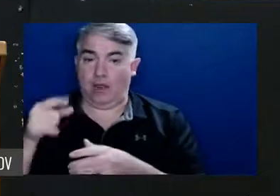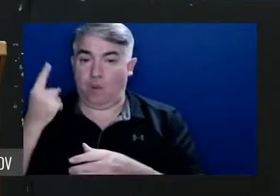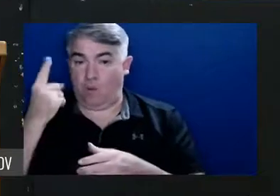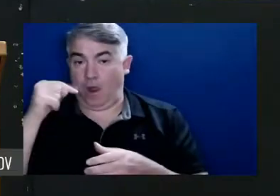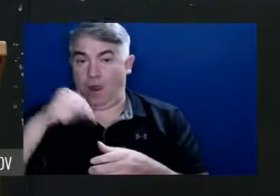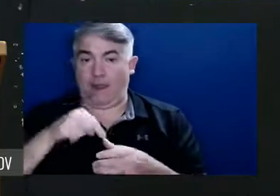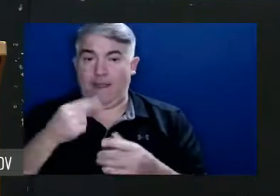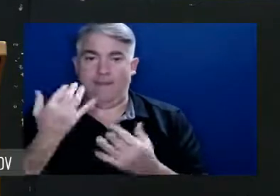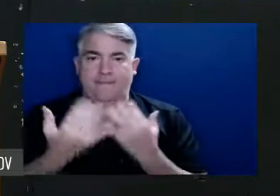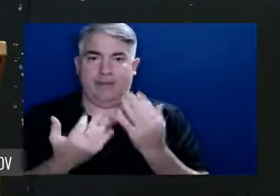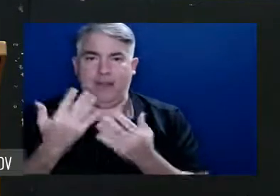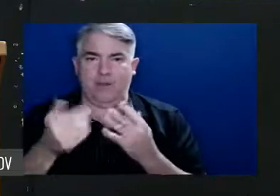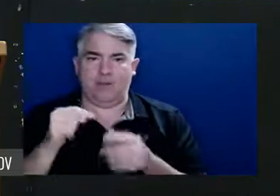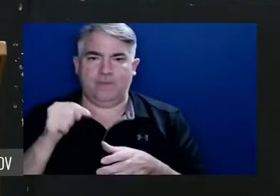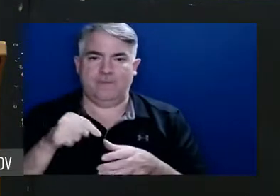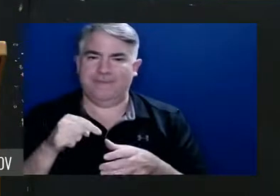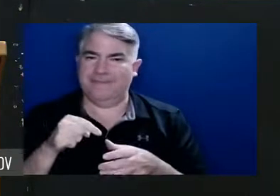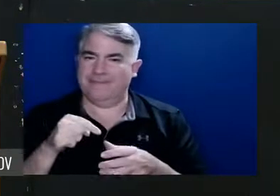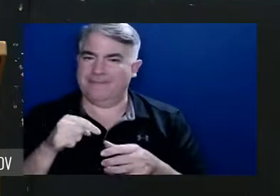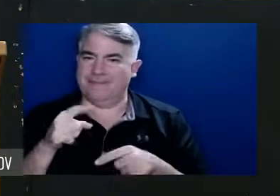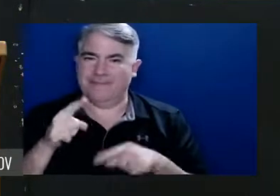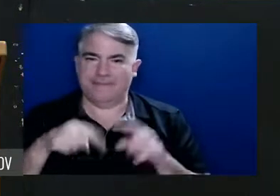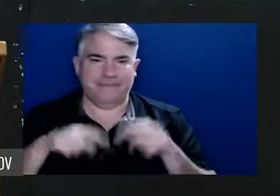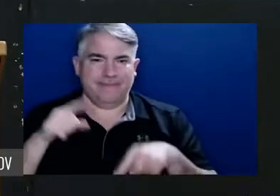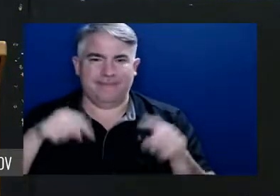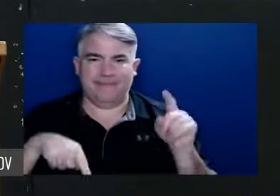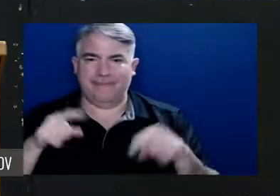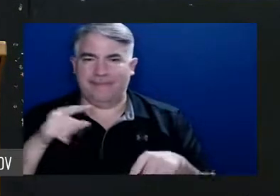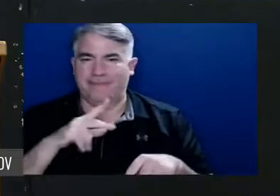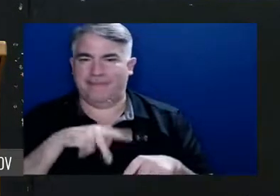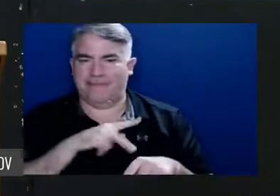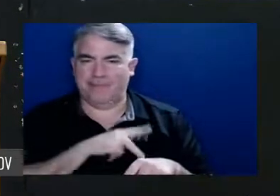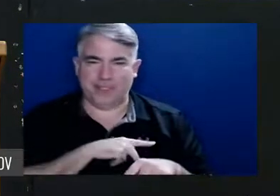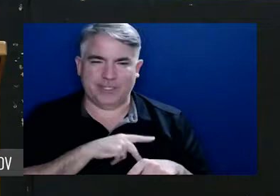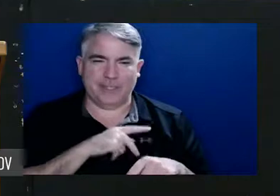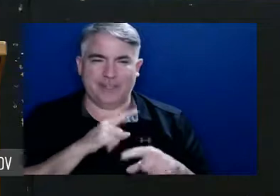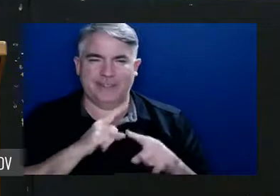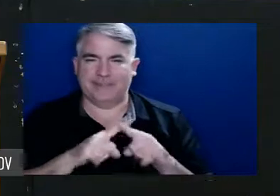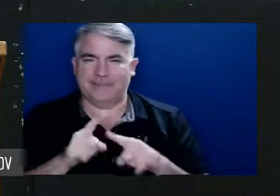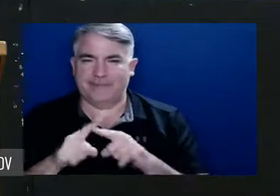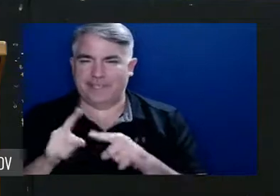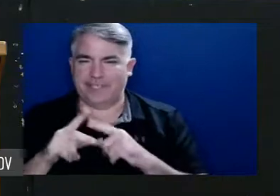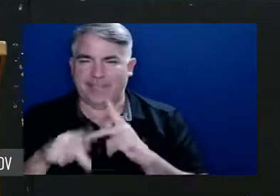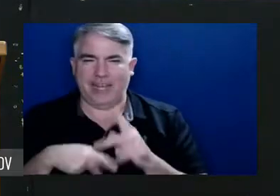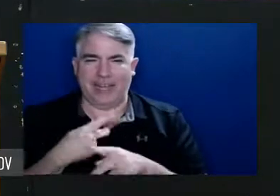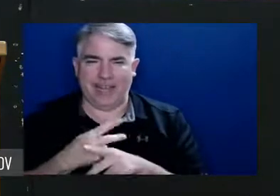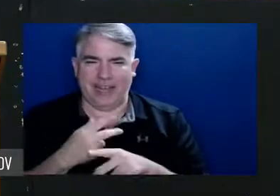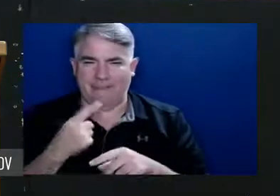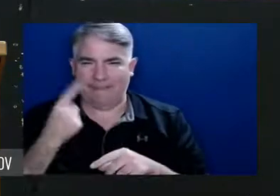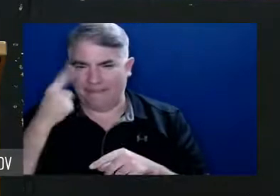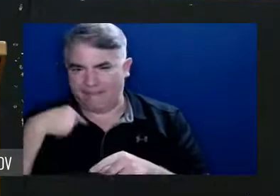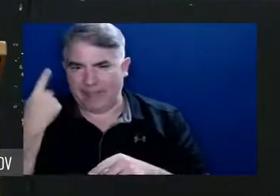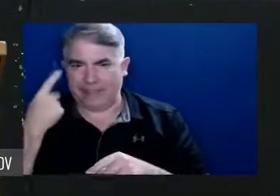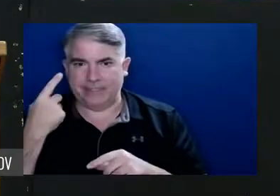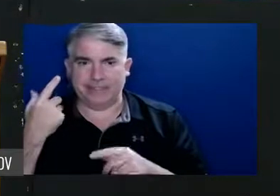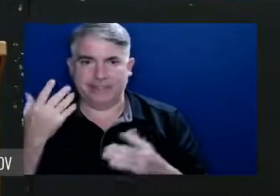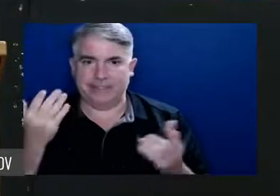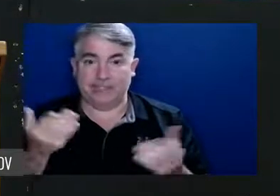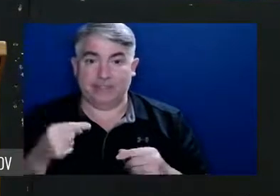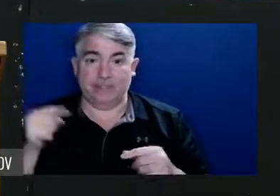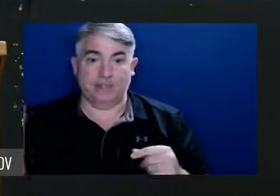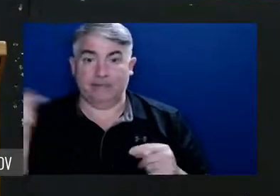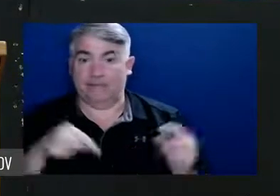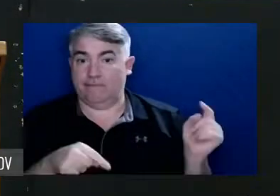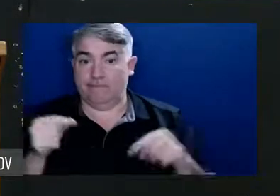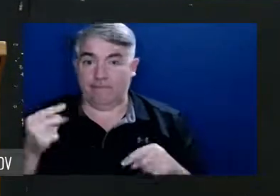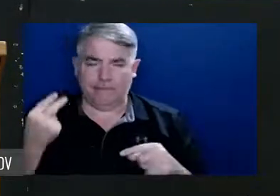and a lot of different faces up here that you've all been watching for the duration. One thing that all of those teams have in common is a commitment